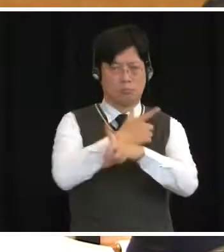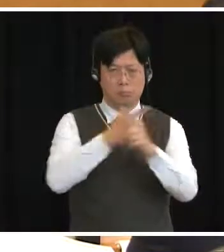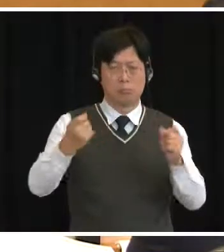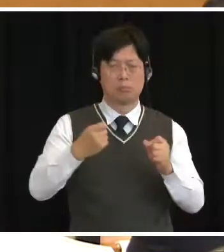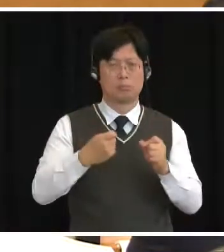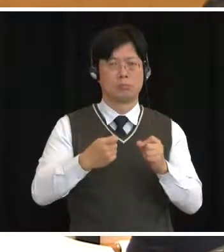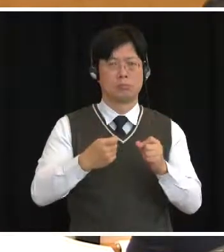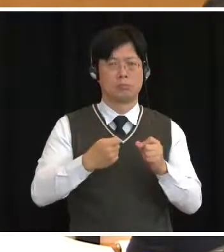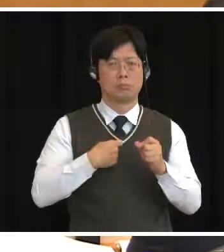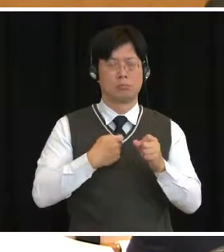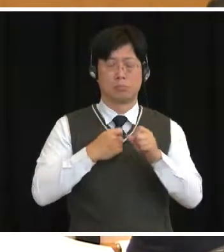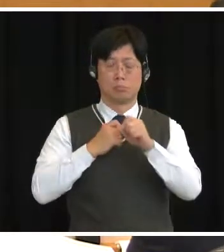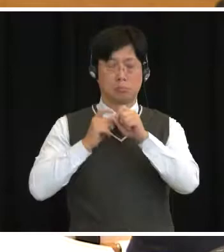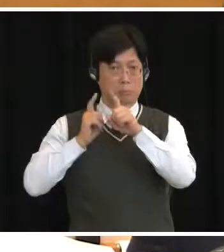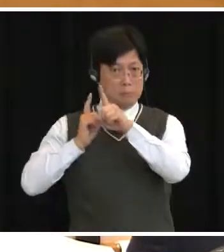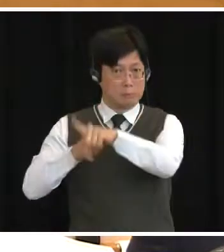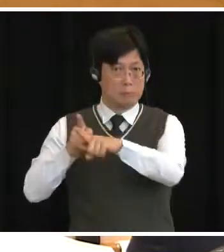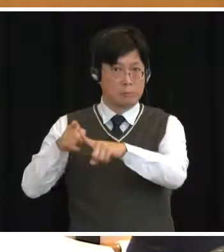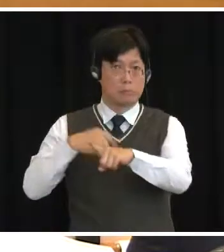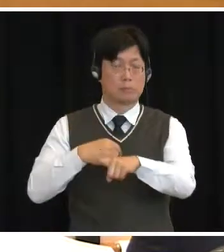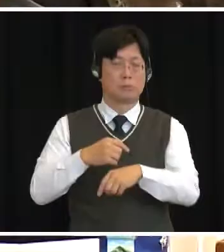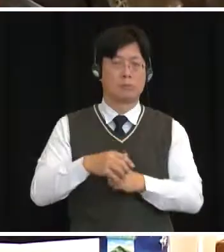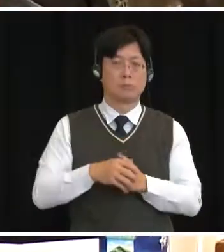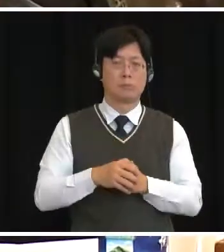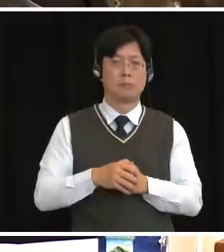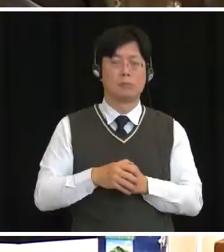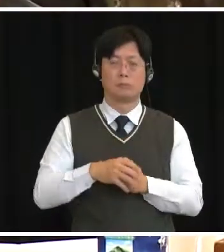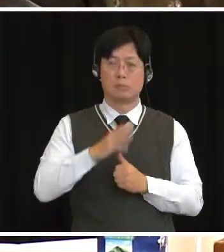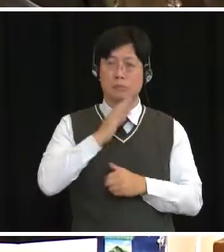levels. Therefore,